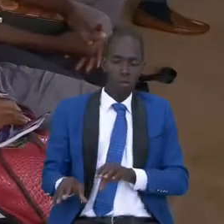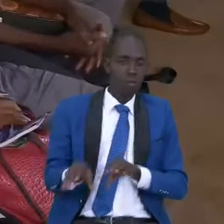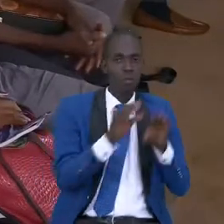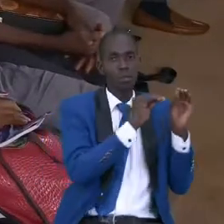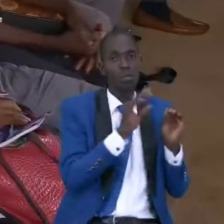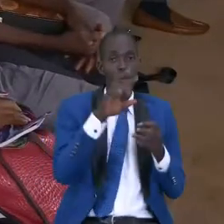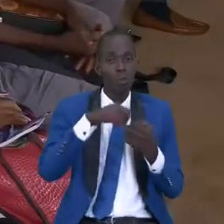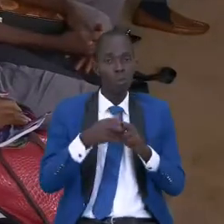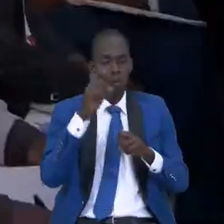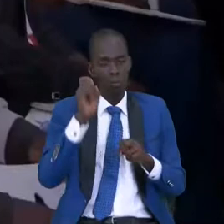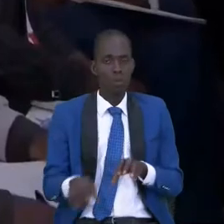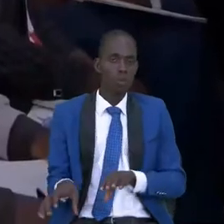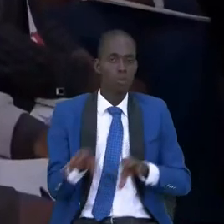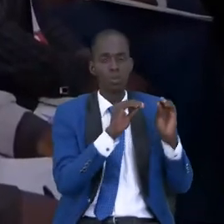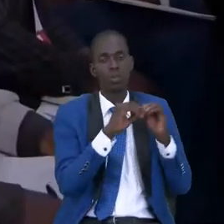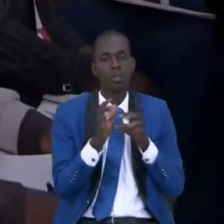that mountain must go.